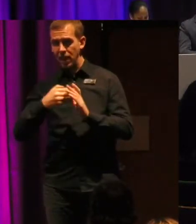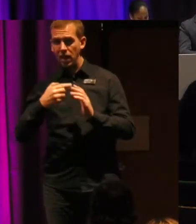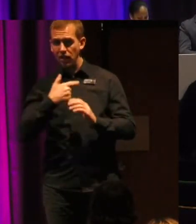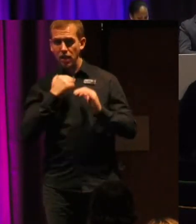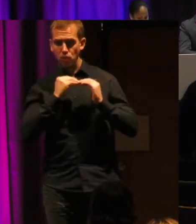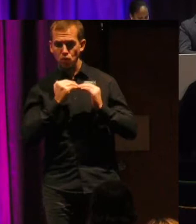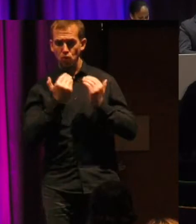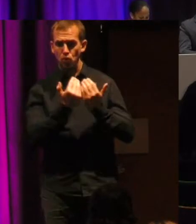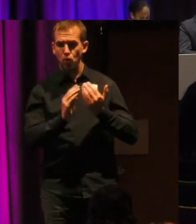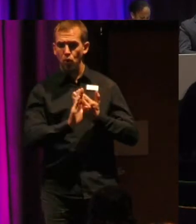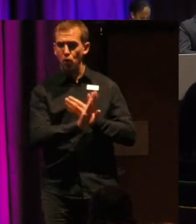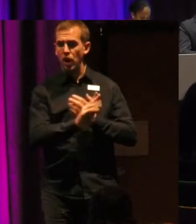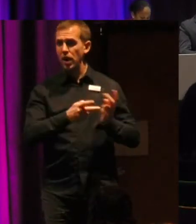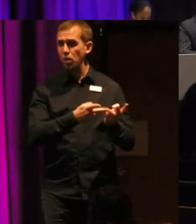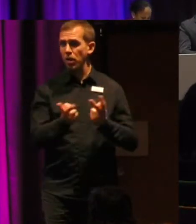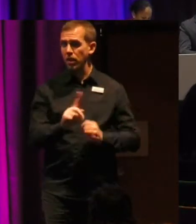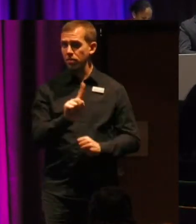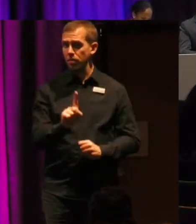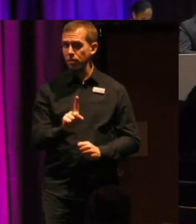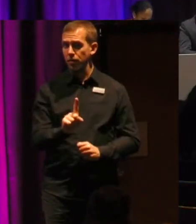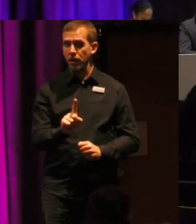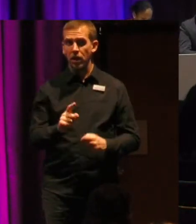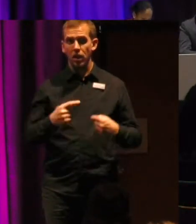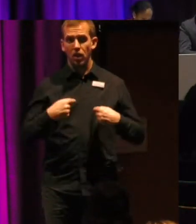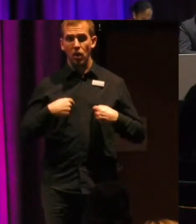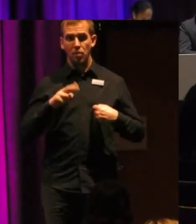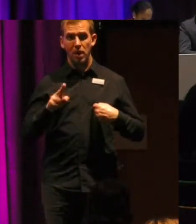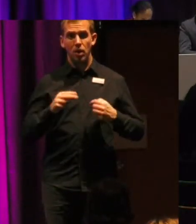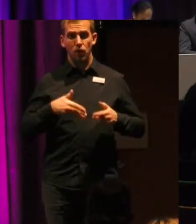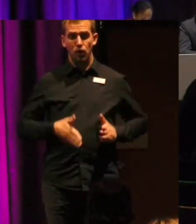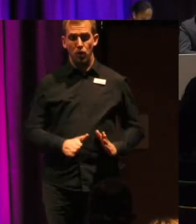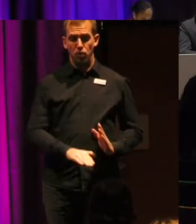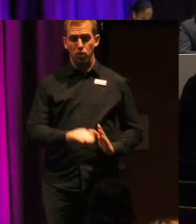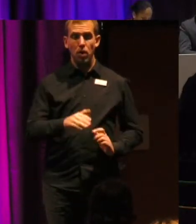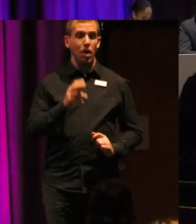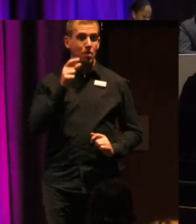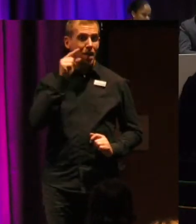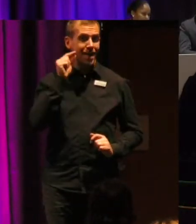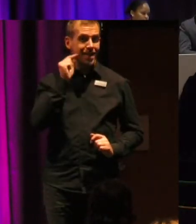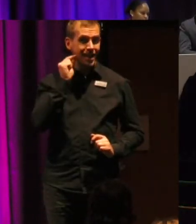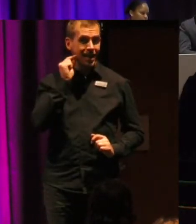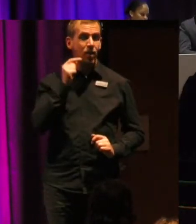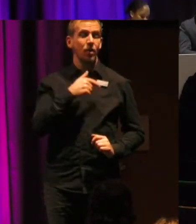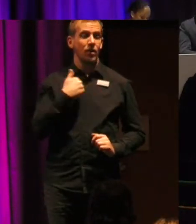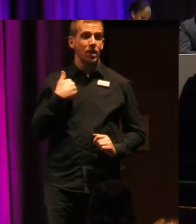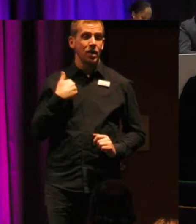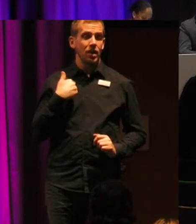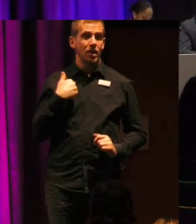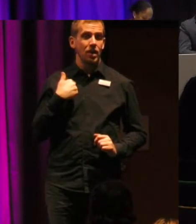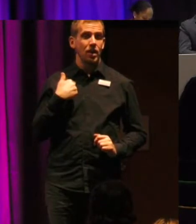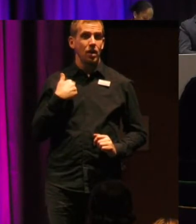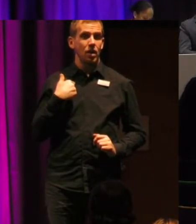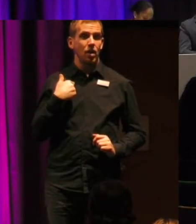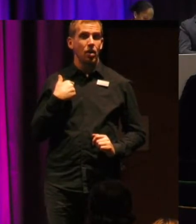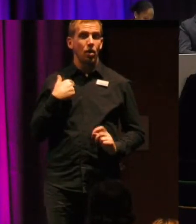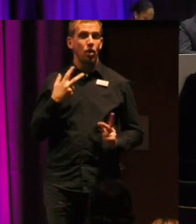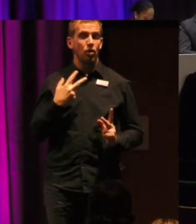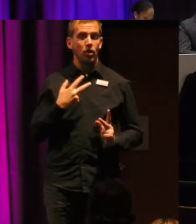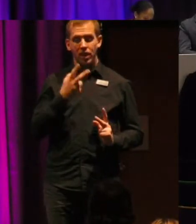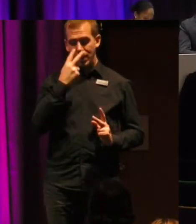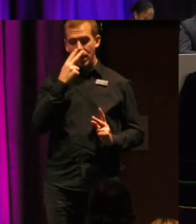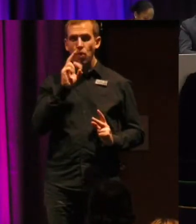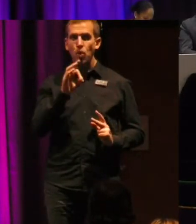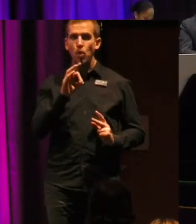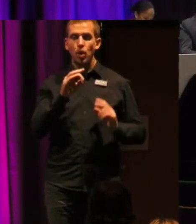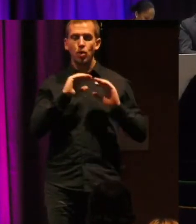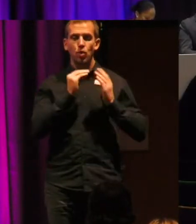protected? Yeah, and I originally am from Brazil, and you may have followed as well in the electoral campaigns. Social